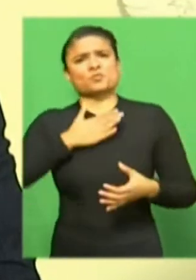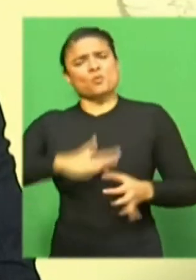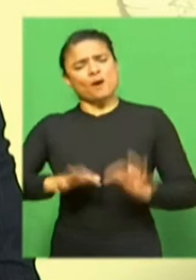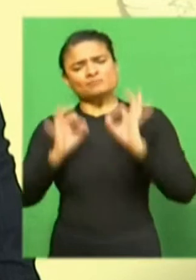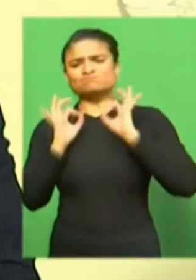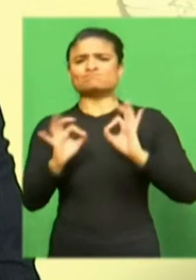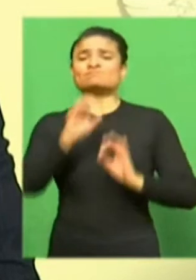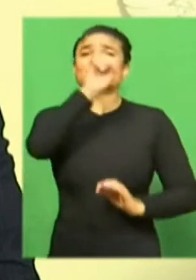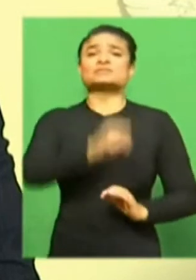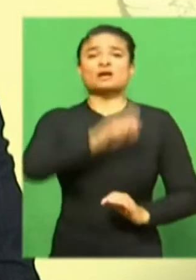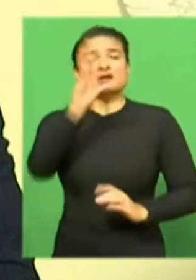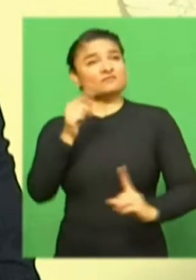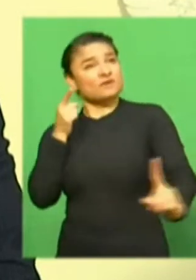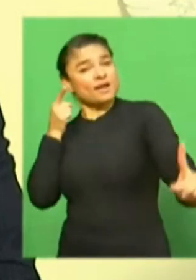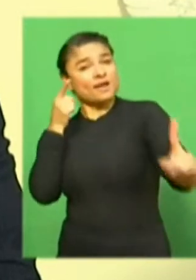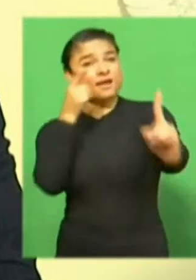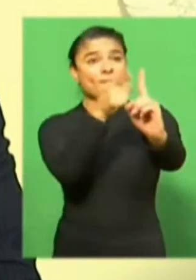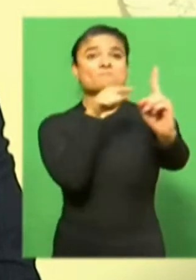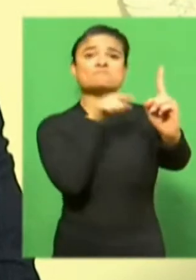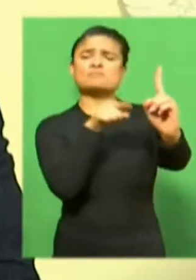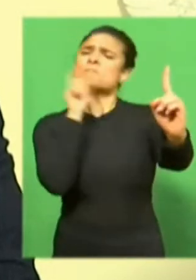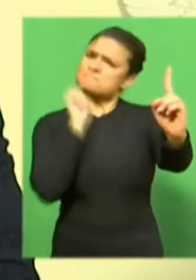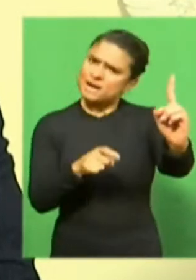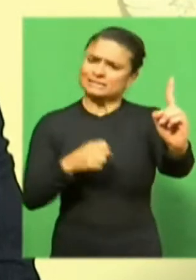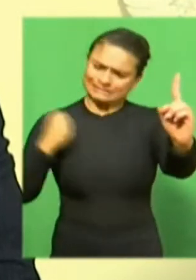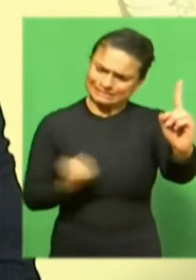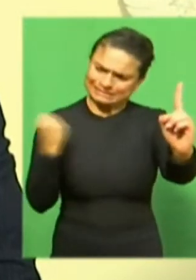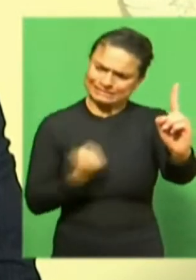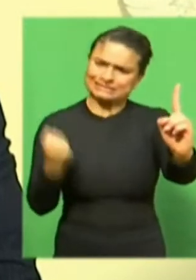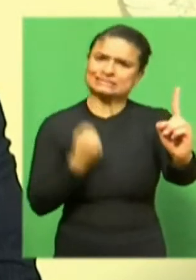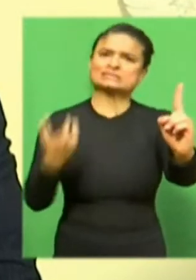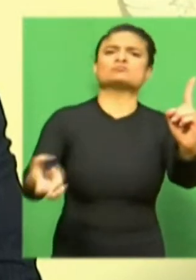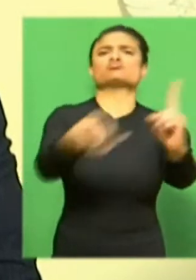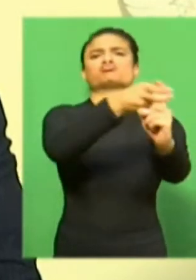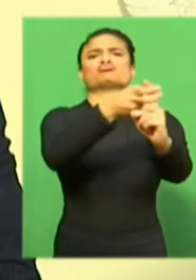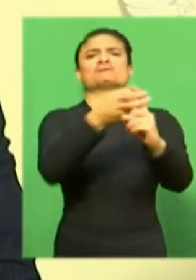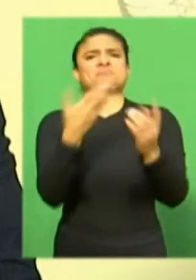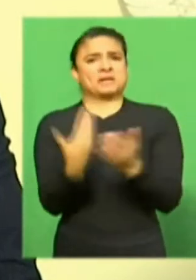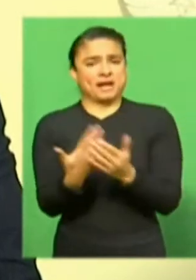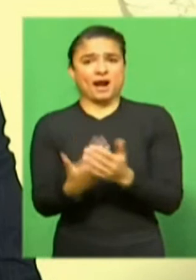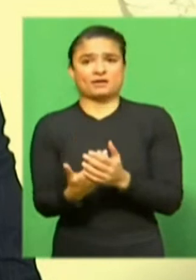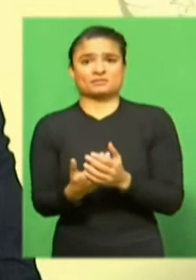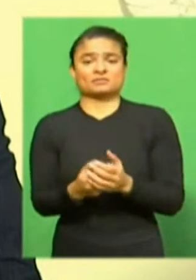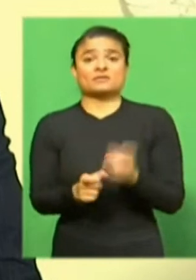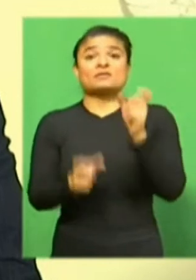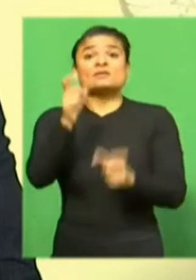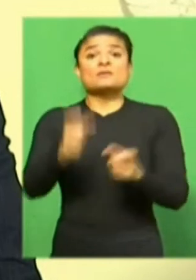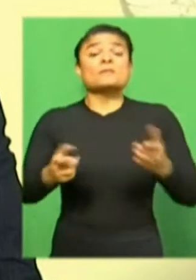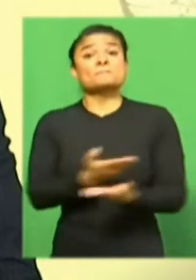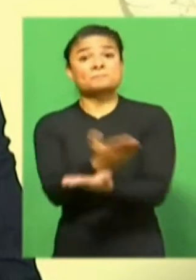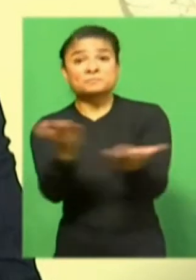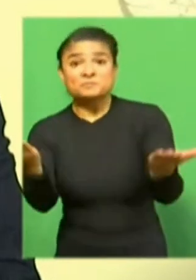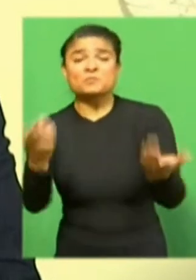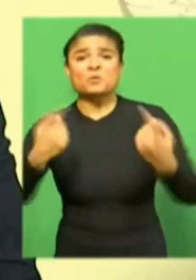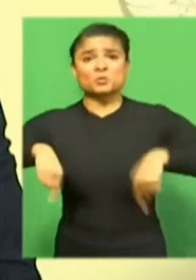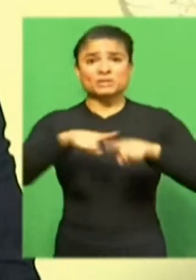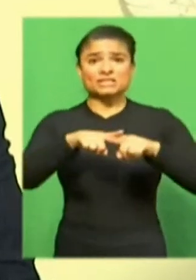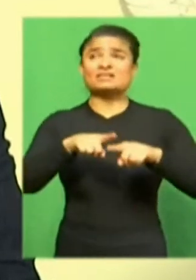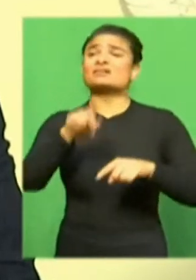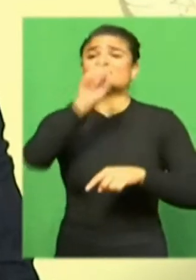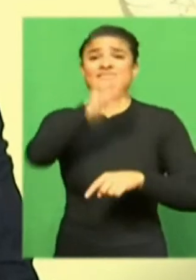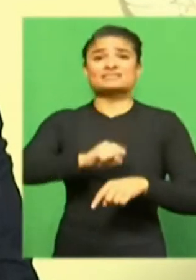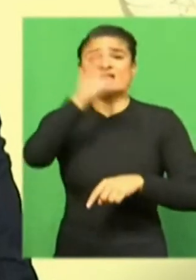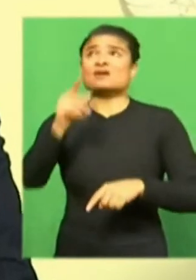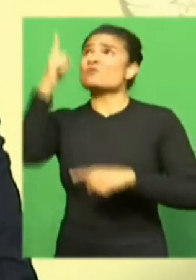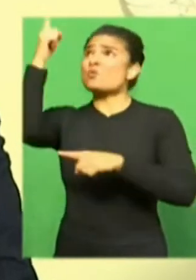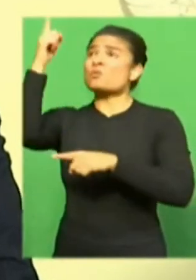May God continue to protect our people. Nkosi sikelele Afrika. Morena